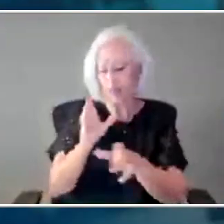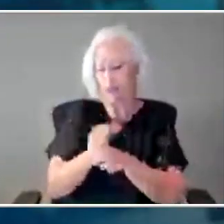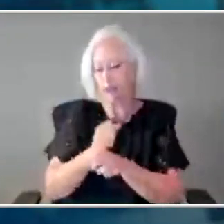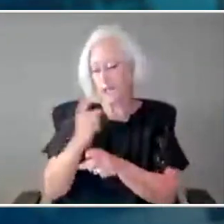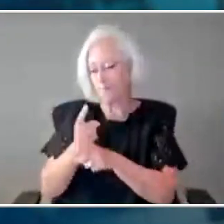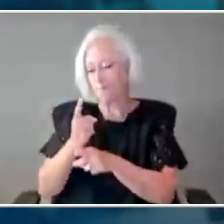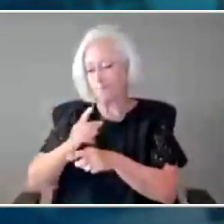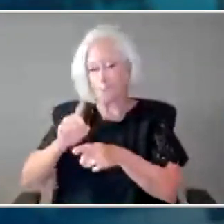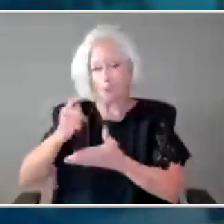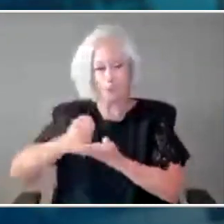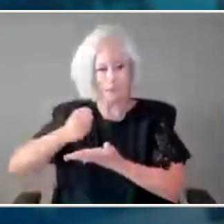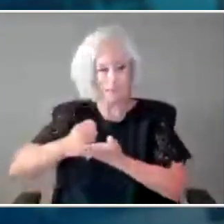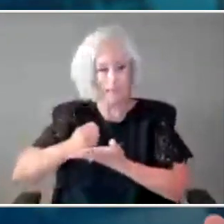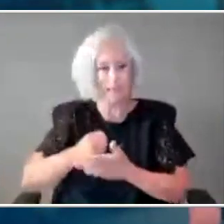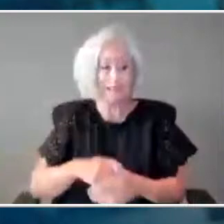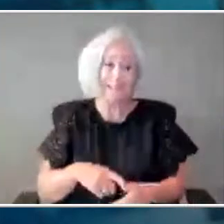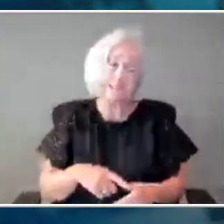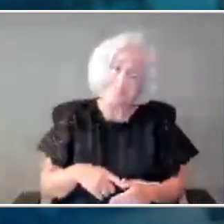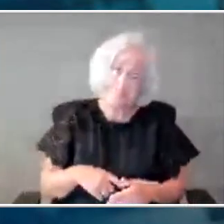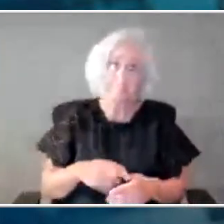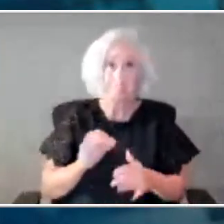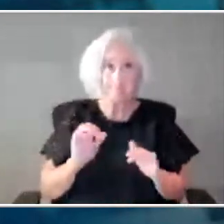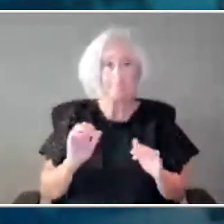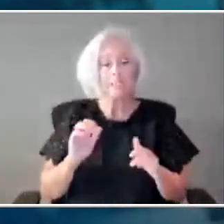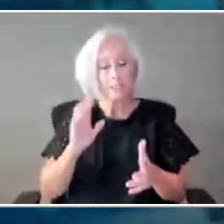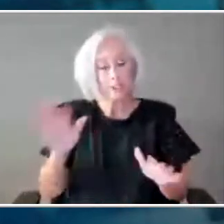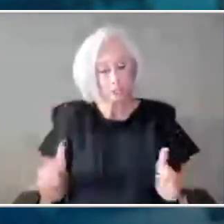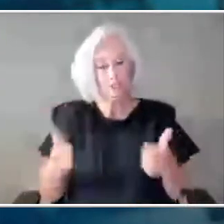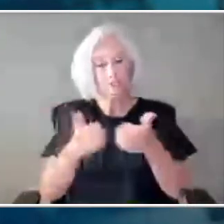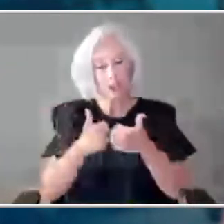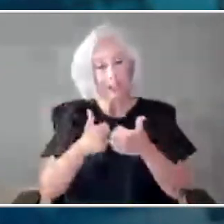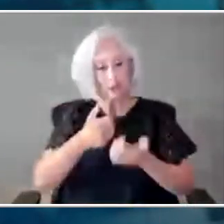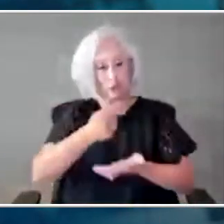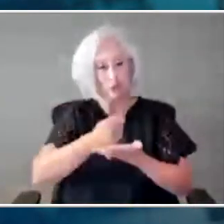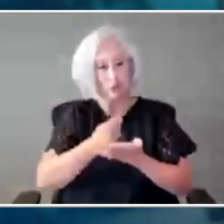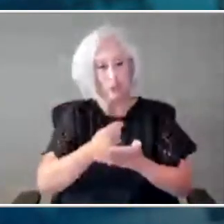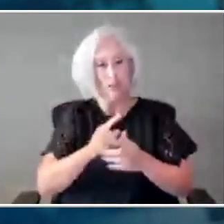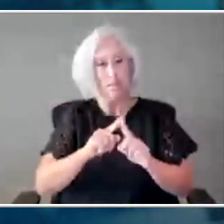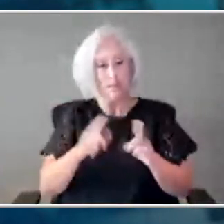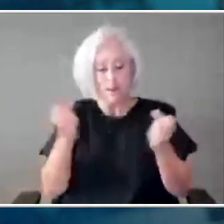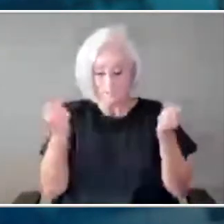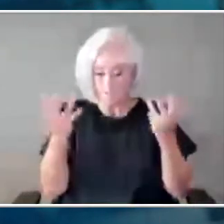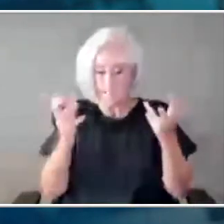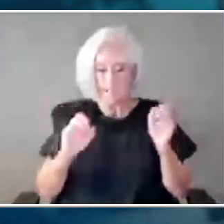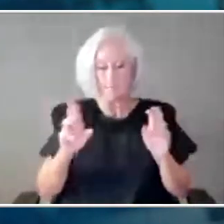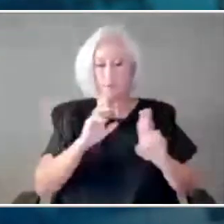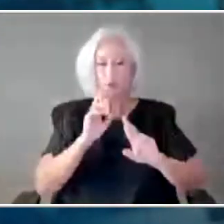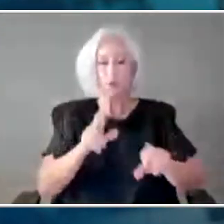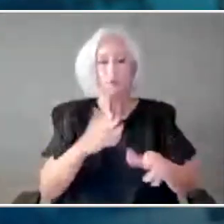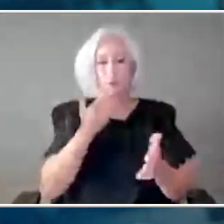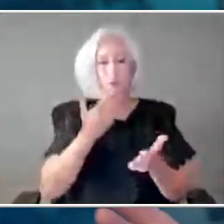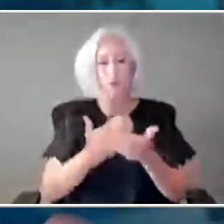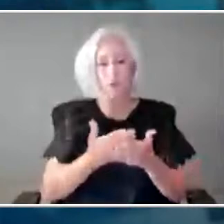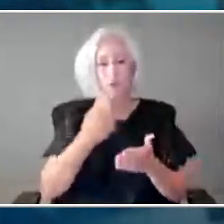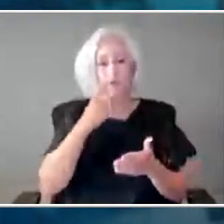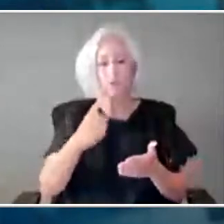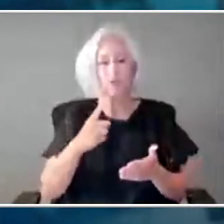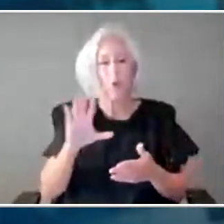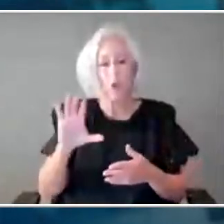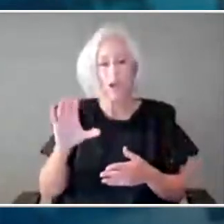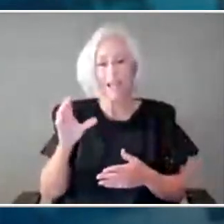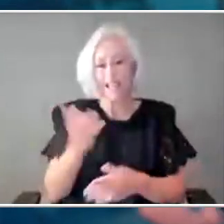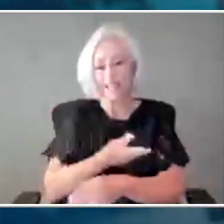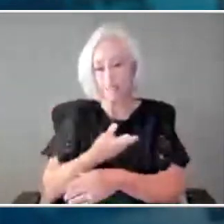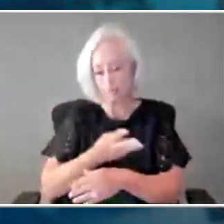to treat. We do have the good fortune that many people do respond well to chemo in the upfront setting. So there are some cancers